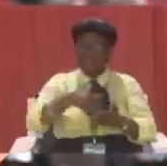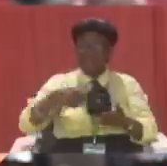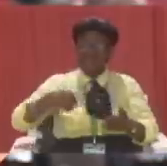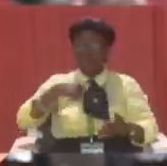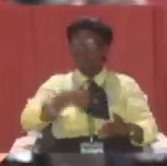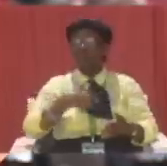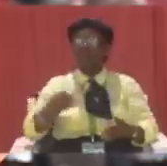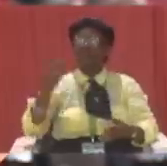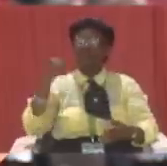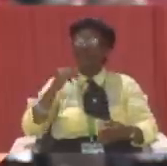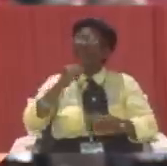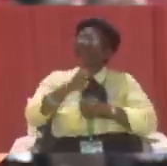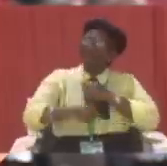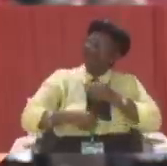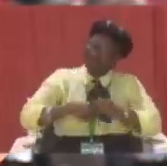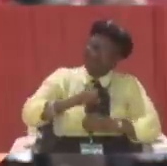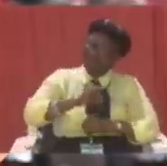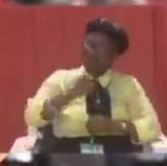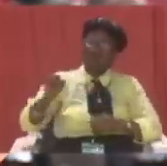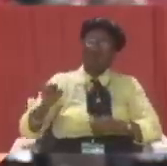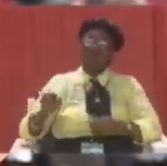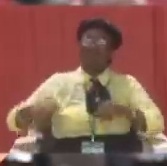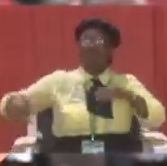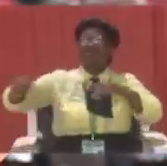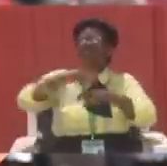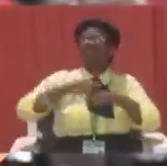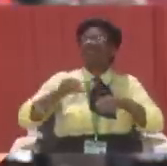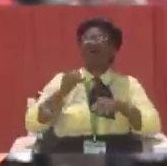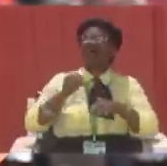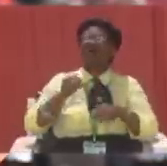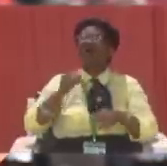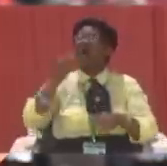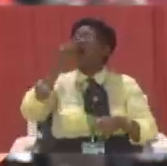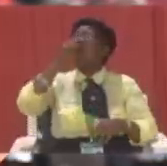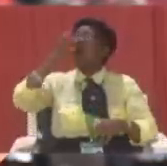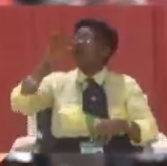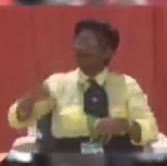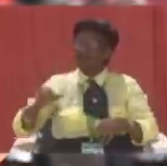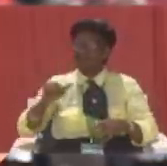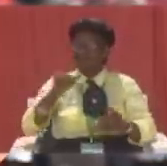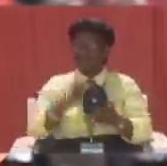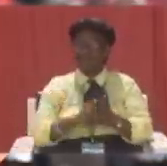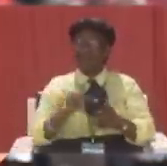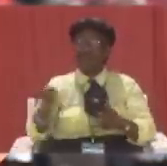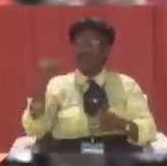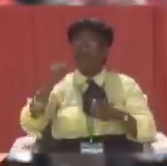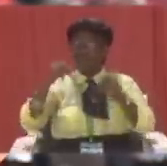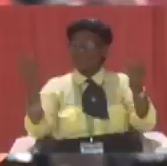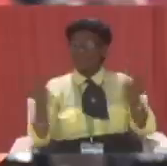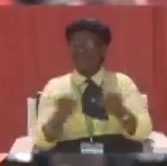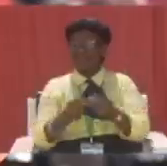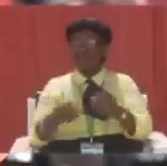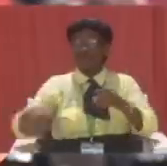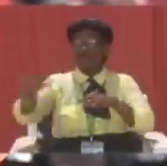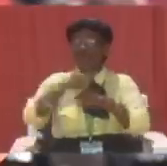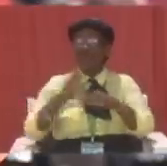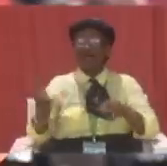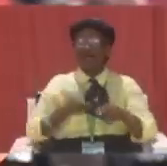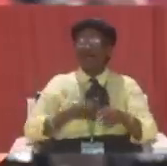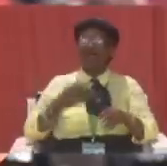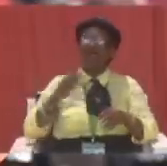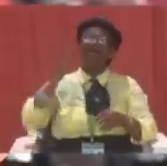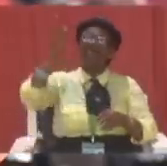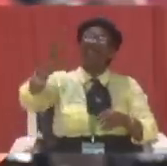under curses that have been placed on grandfathers and grandmothers or great